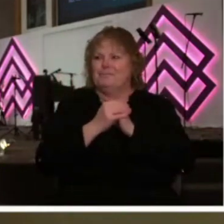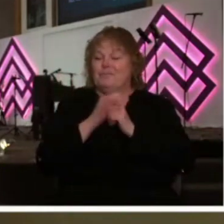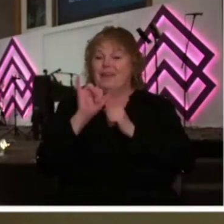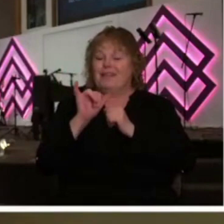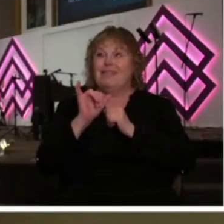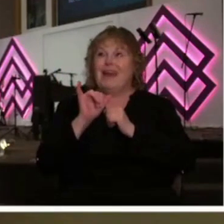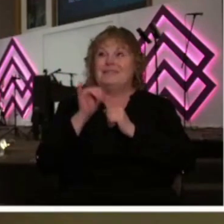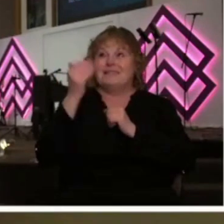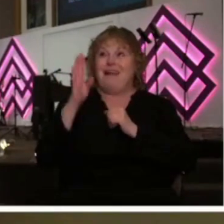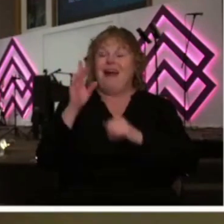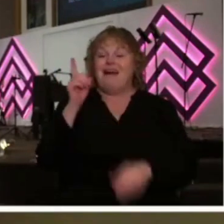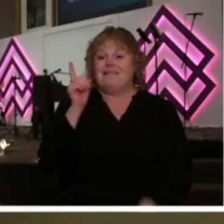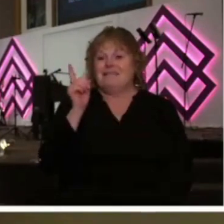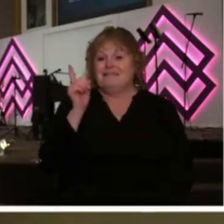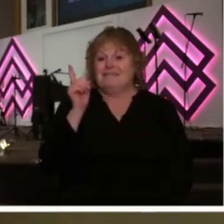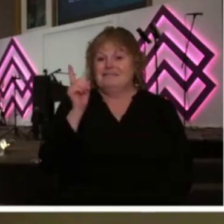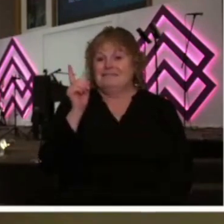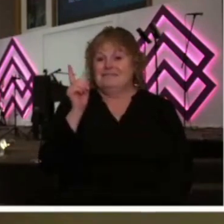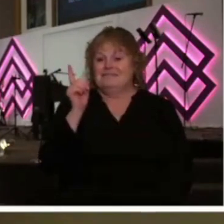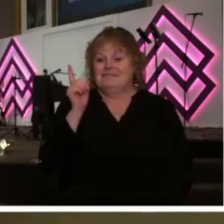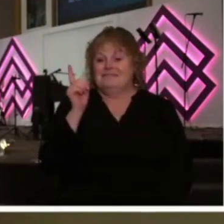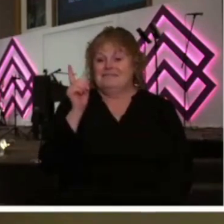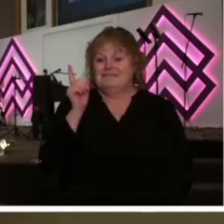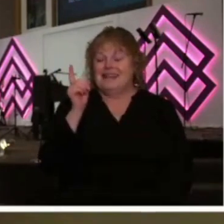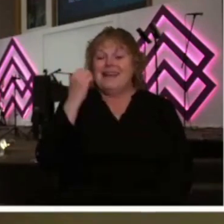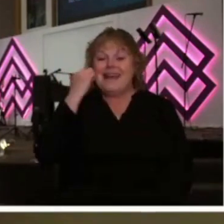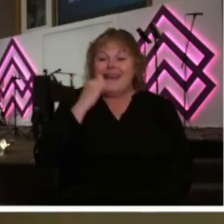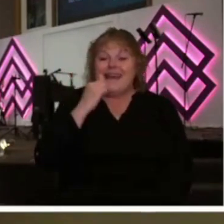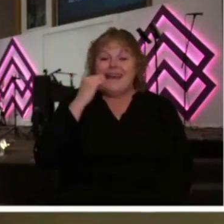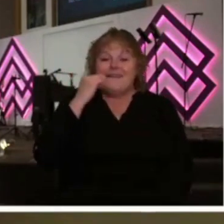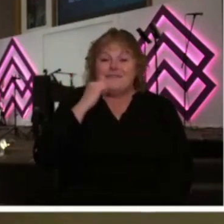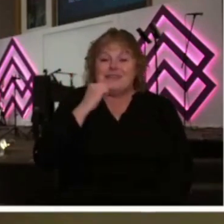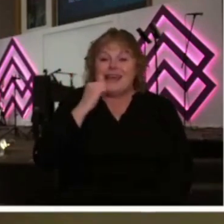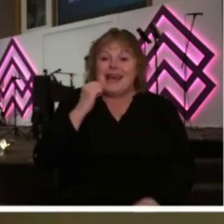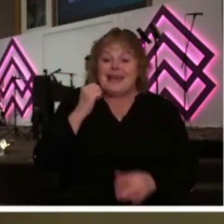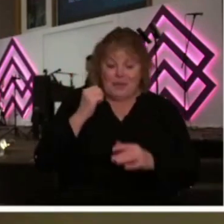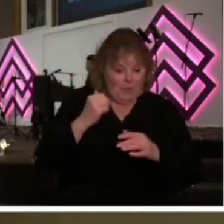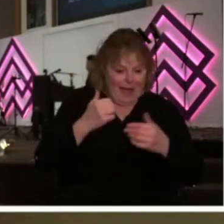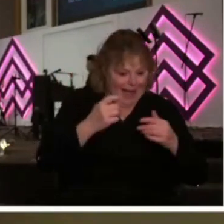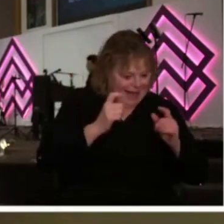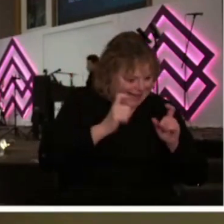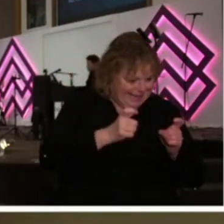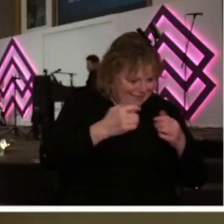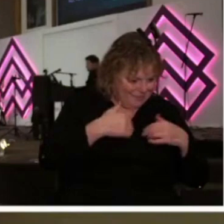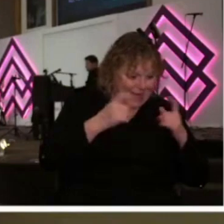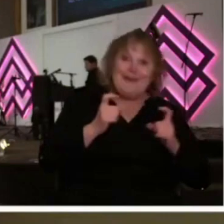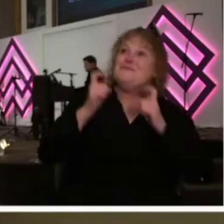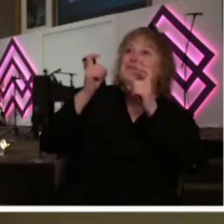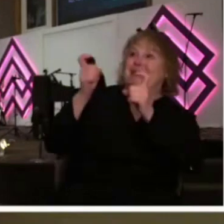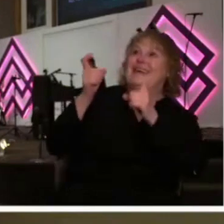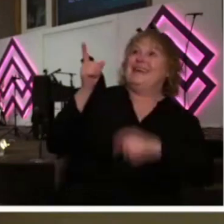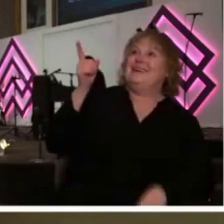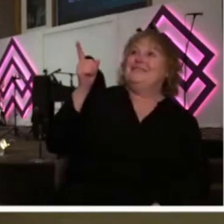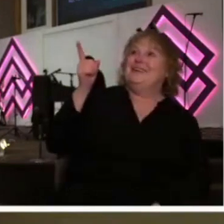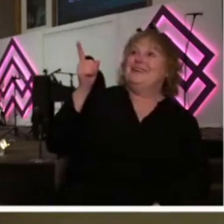of what we do every time we offer a gift to God.